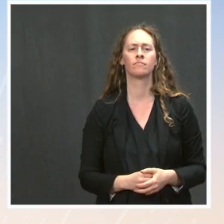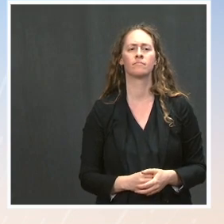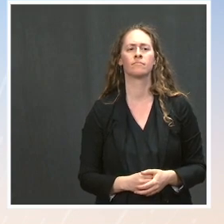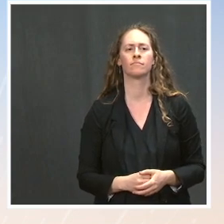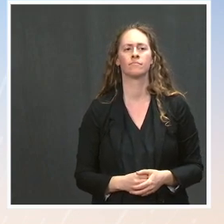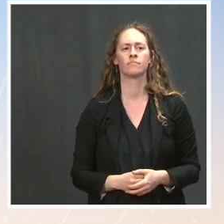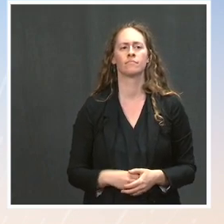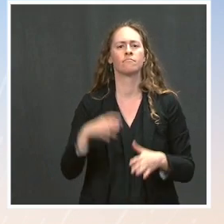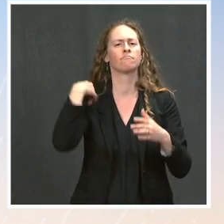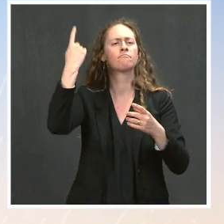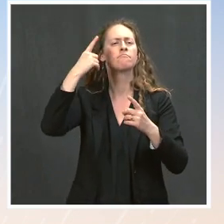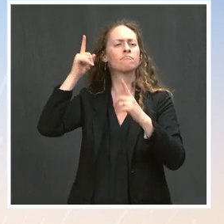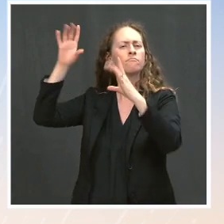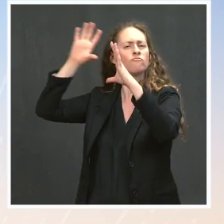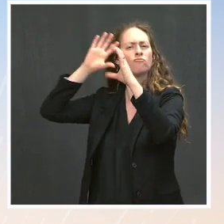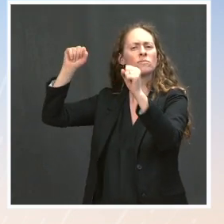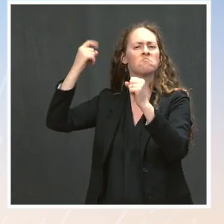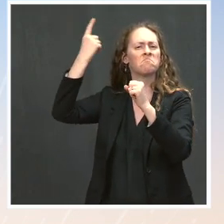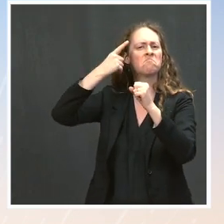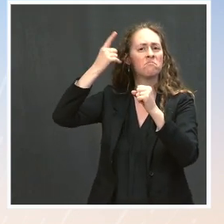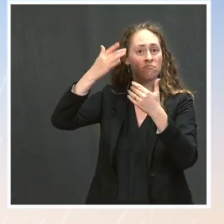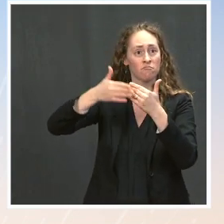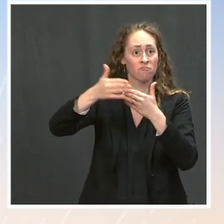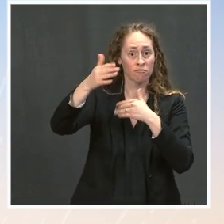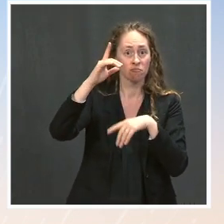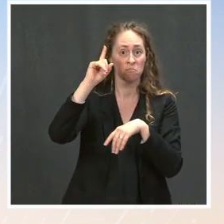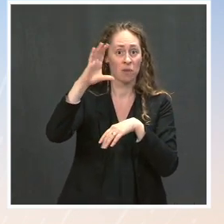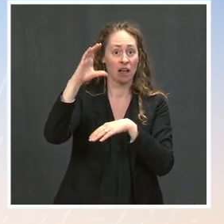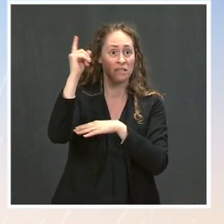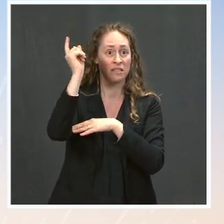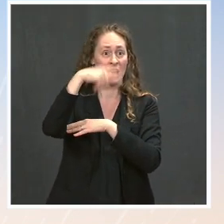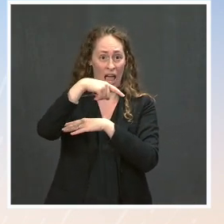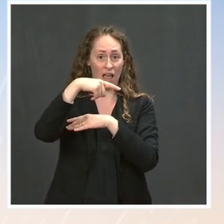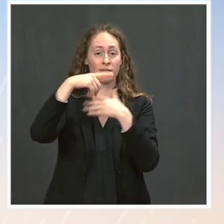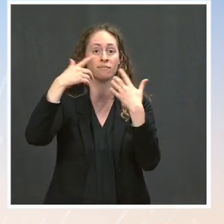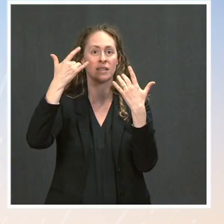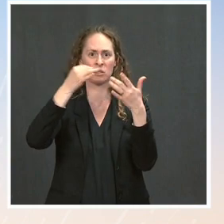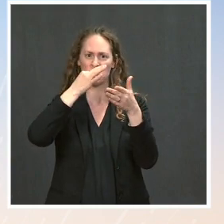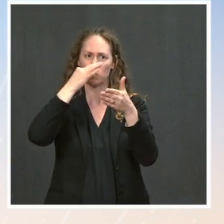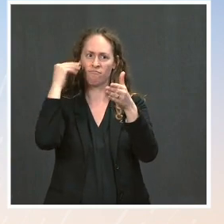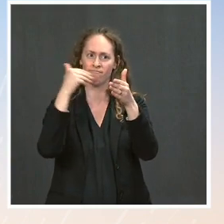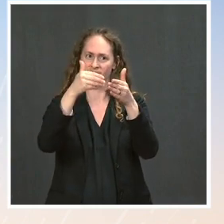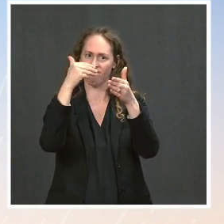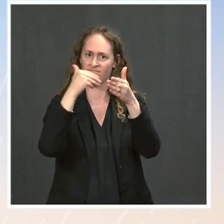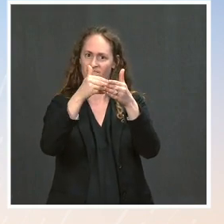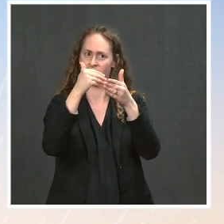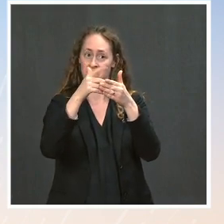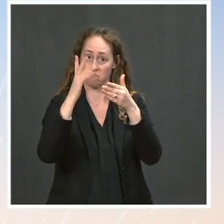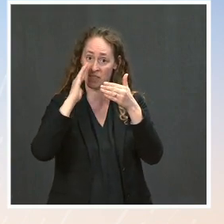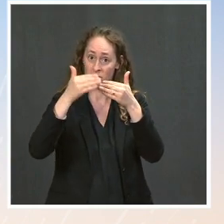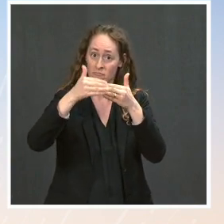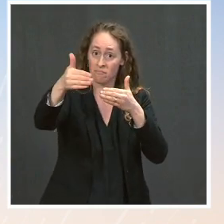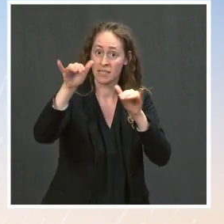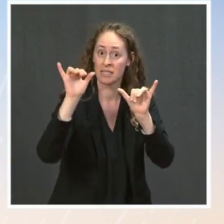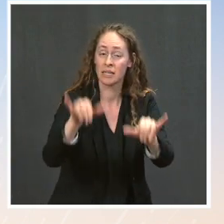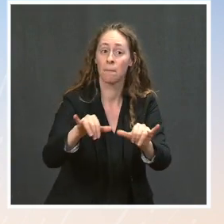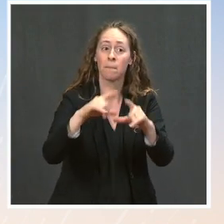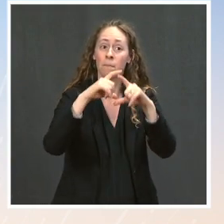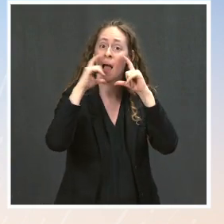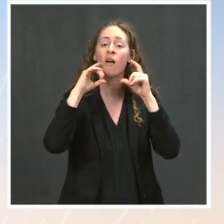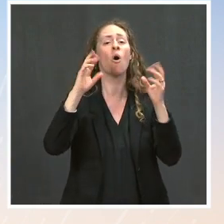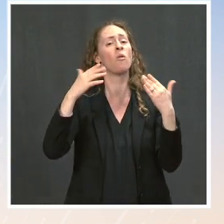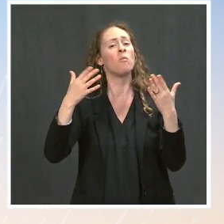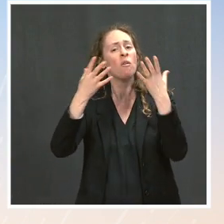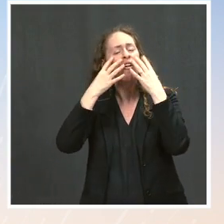issued a 100-day mask mandate for federal buildings. Does the administration plan to update its mask guidance now that we're at 100